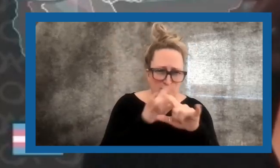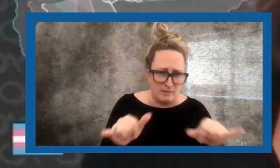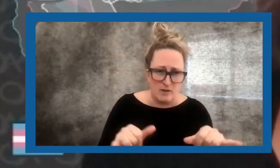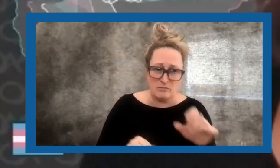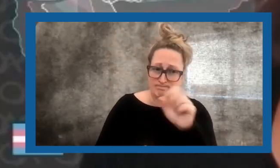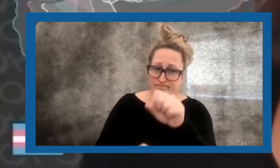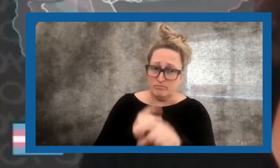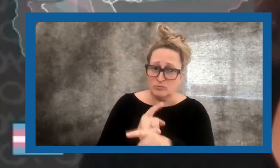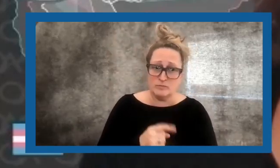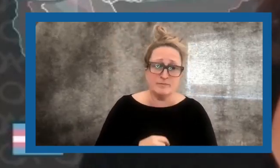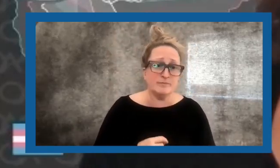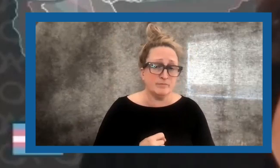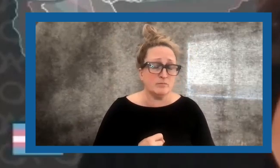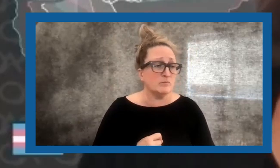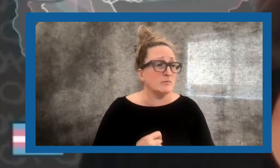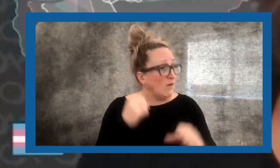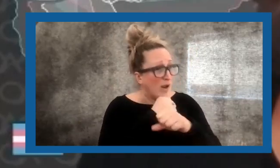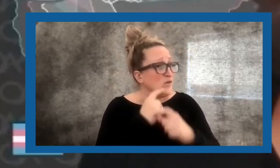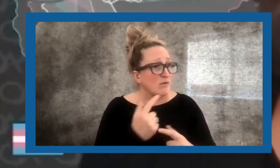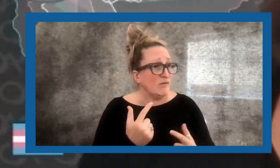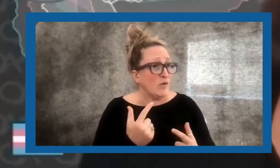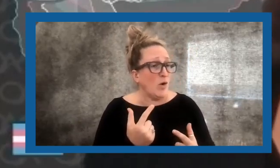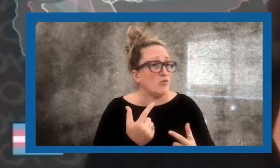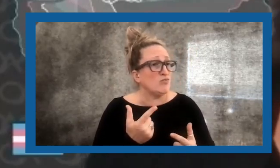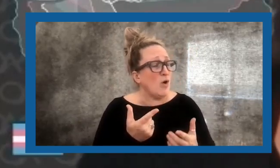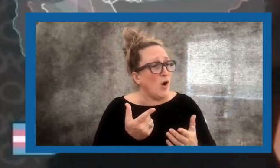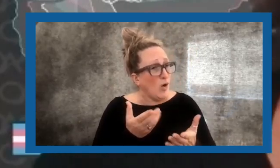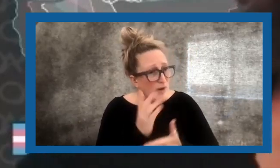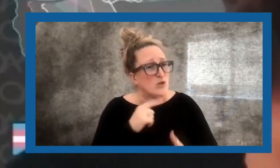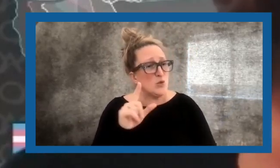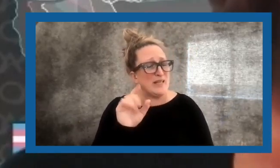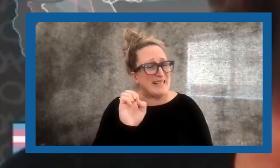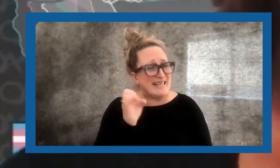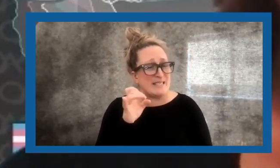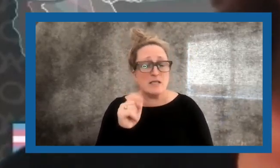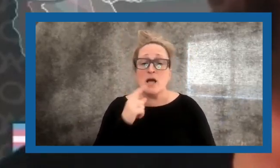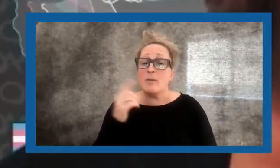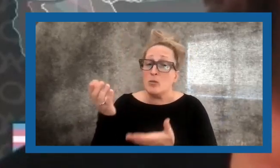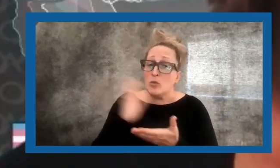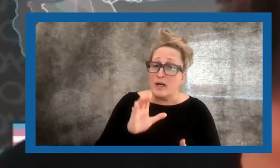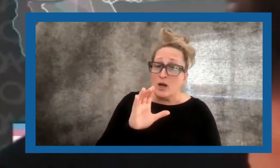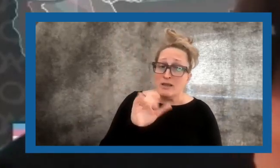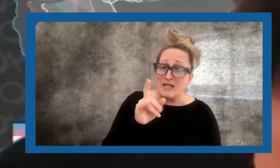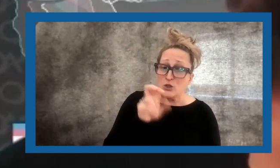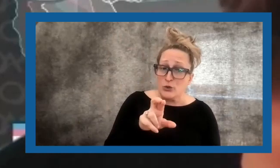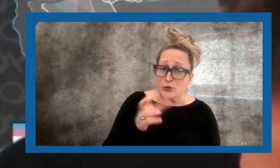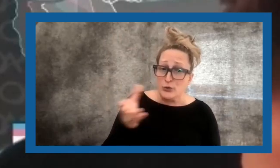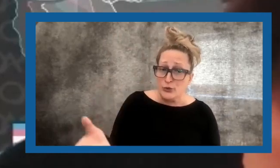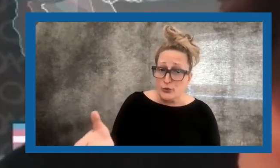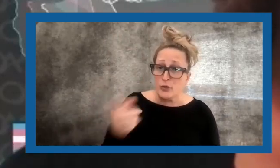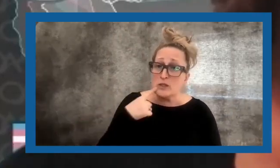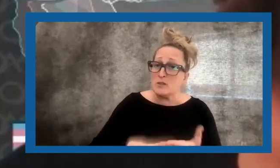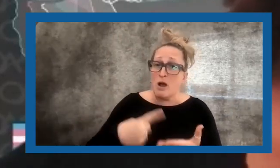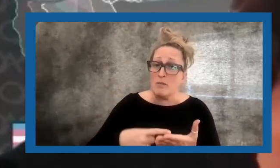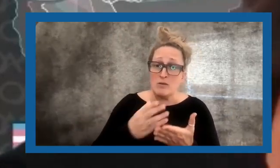Right. So fighting for our right to exist. I'm going to bring on my co-chair, Lester, to let's talk